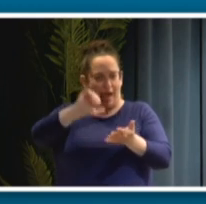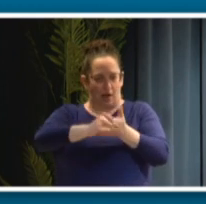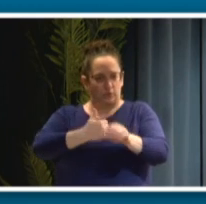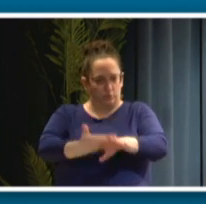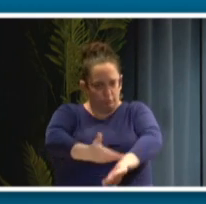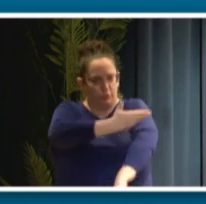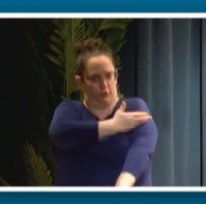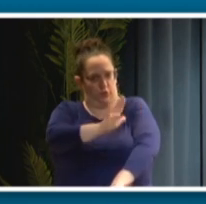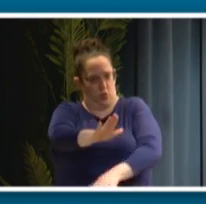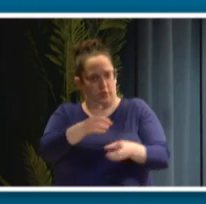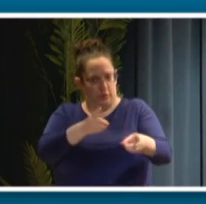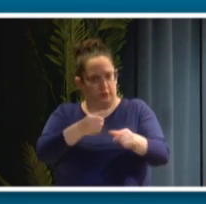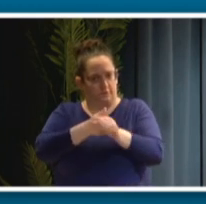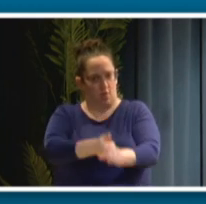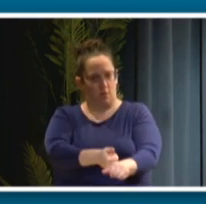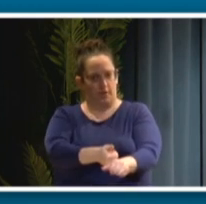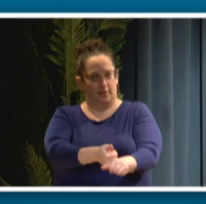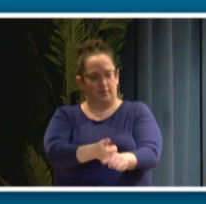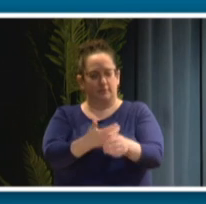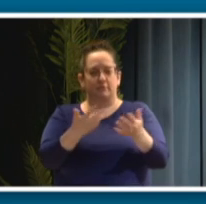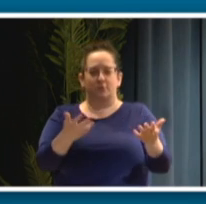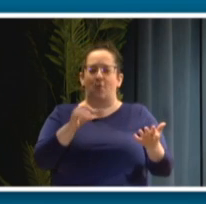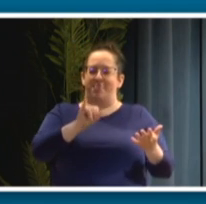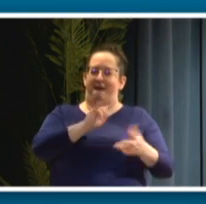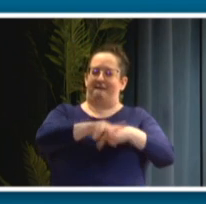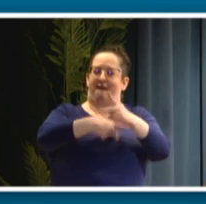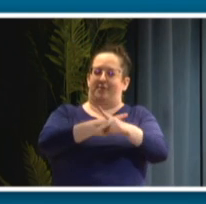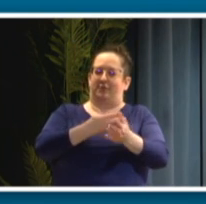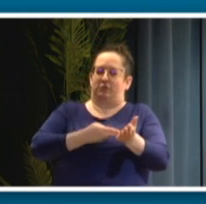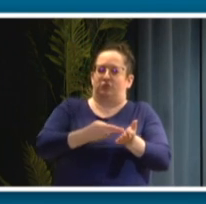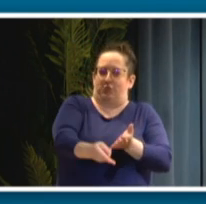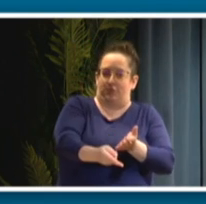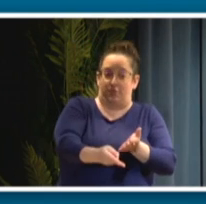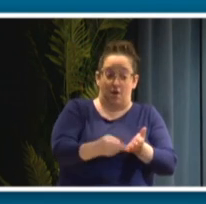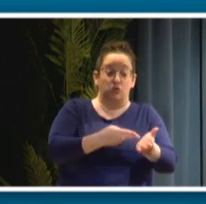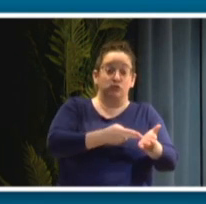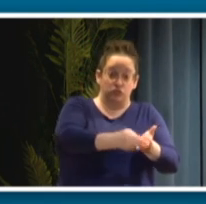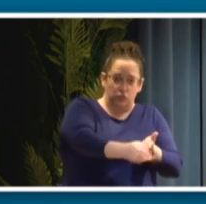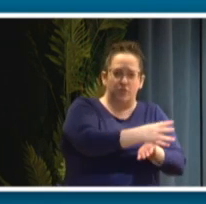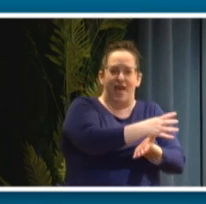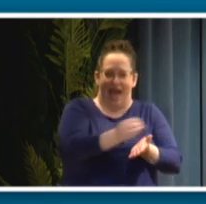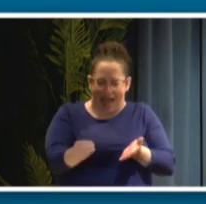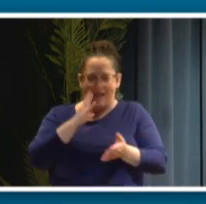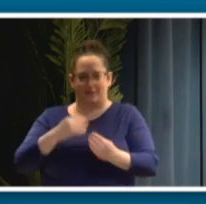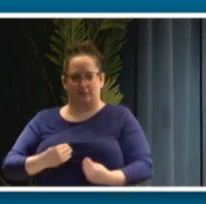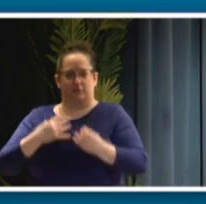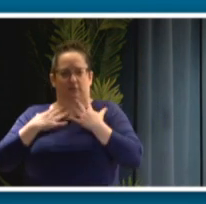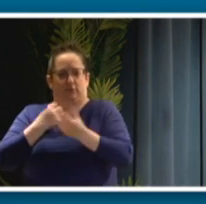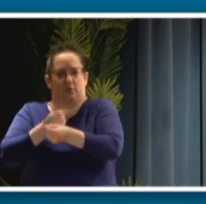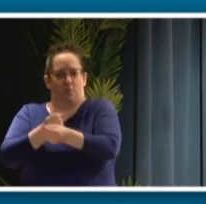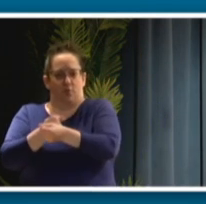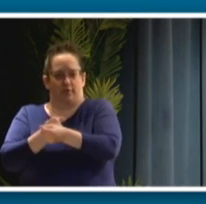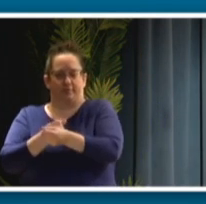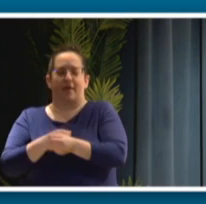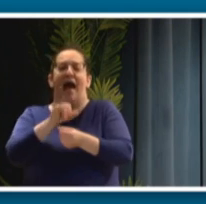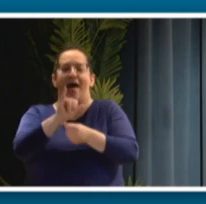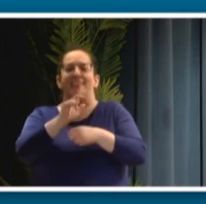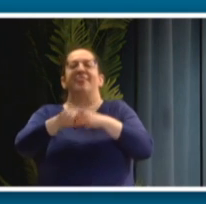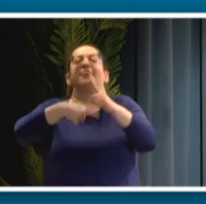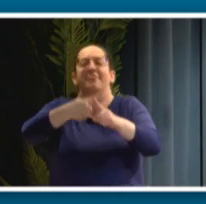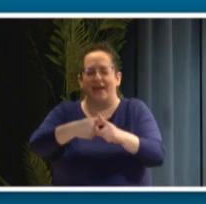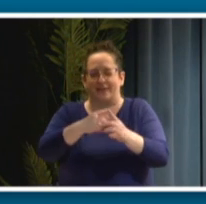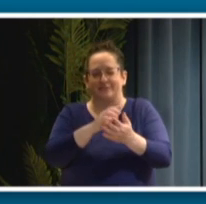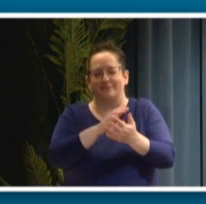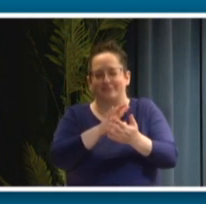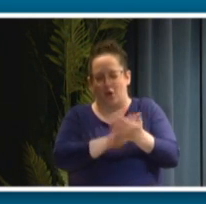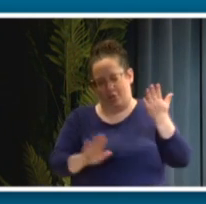know, simultaneously true, yes. And that's sort of what it was for me. And then came college. Okay, I've also heard you talk about Mr. Williams. Oh, I